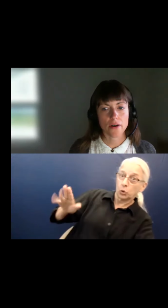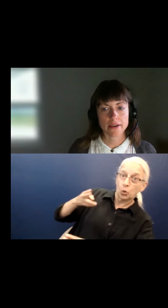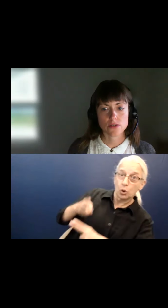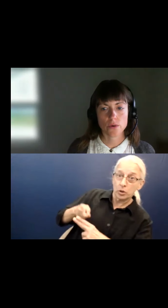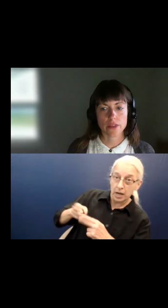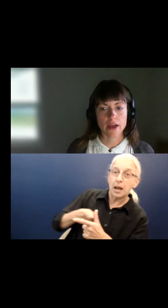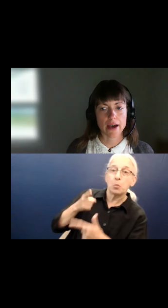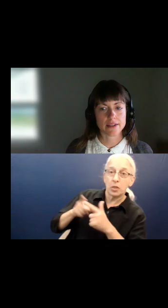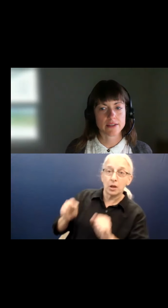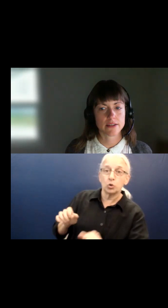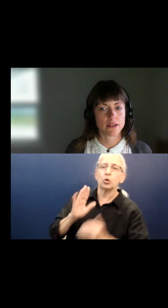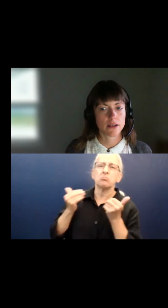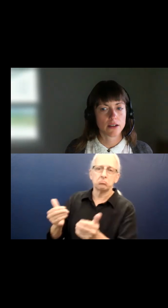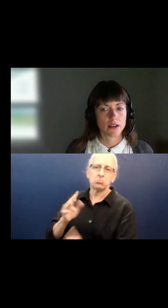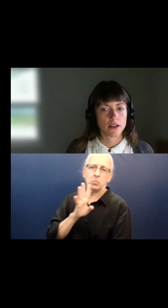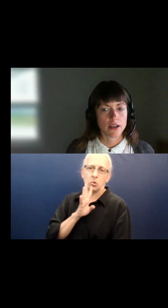All right, so with that,